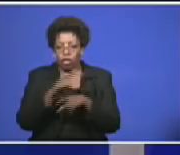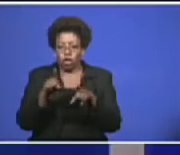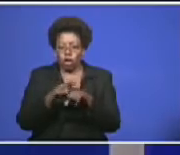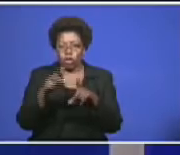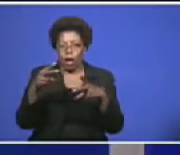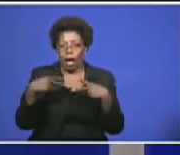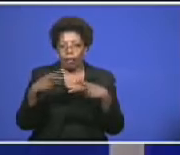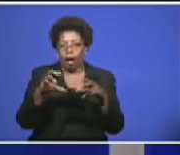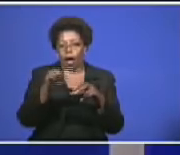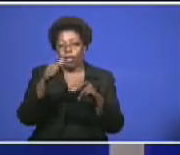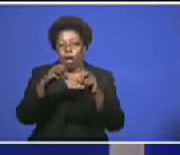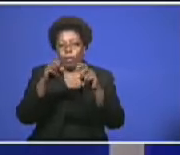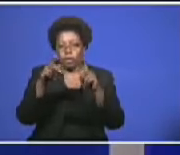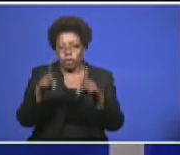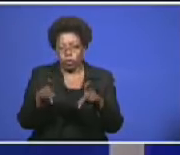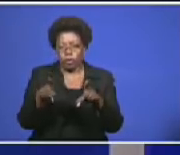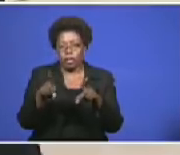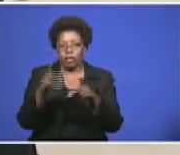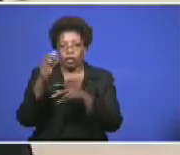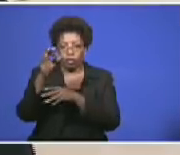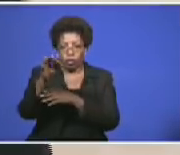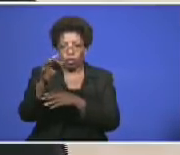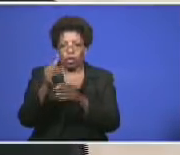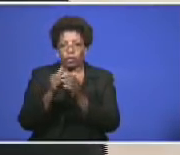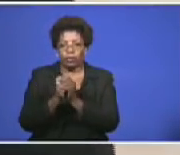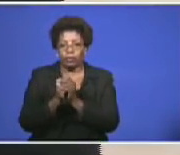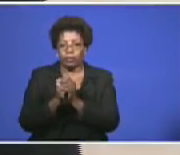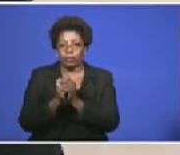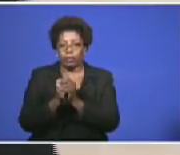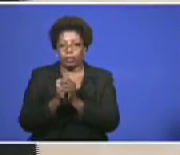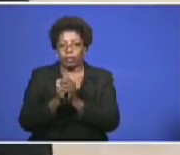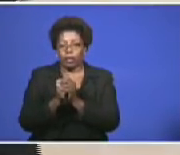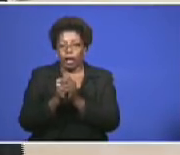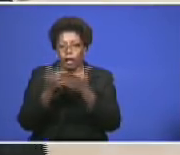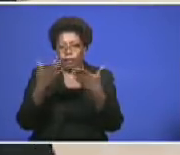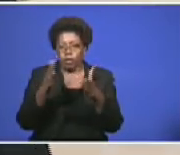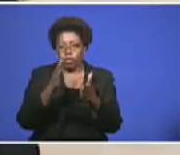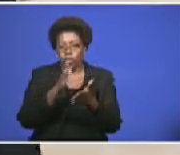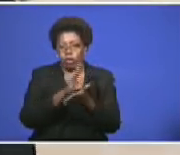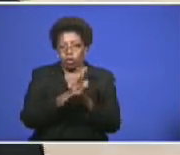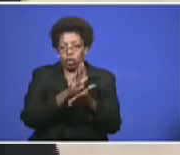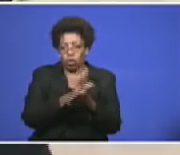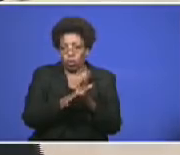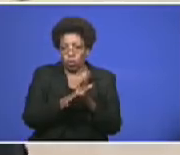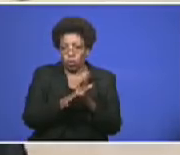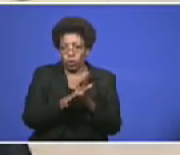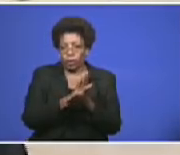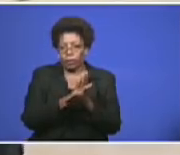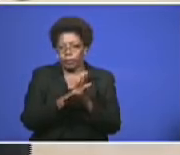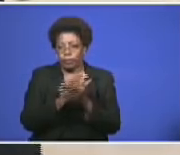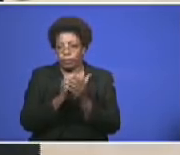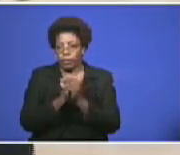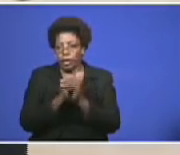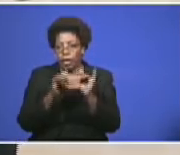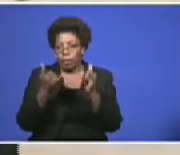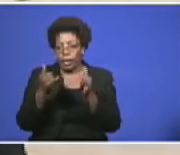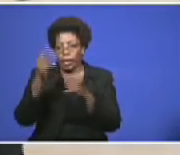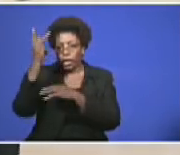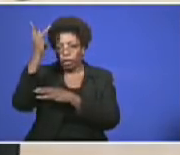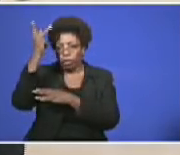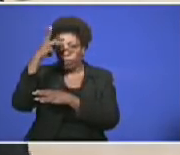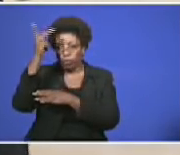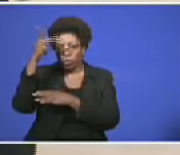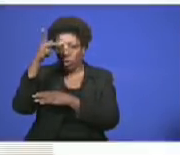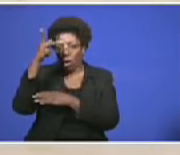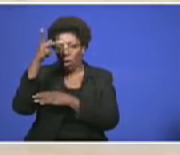other opportunities on the horizon. Oh, I just got done in school in Montreal, Quebec at Concordia University. I'm about to play pro. I'm working on a